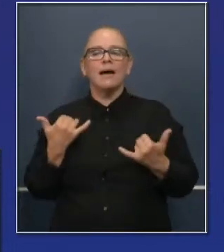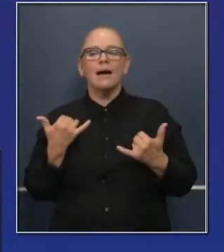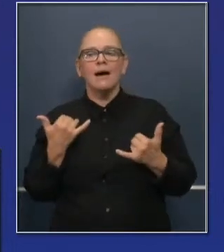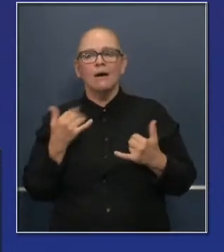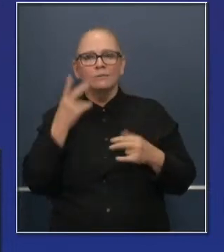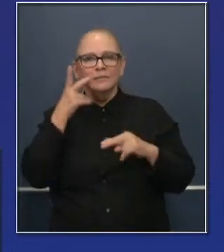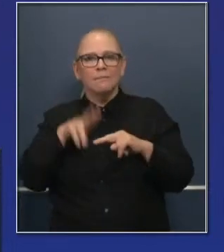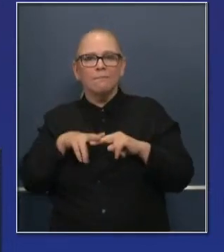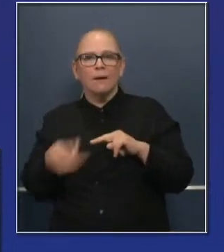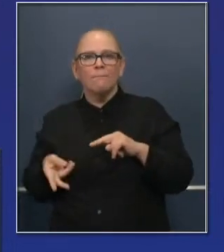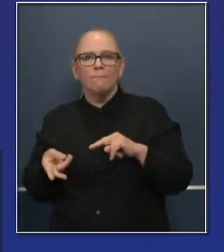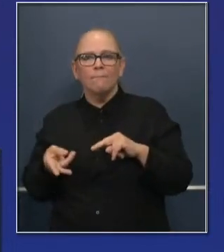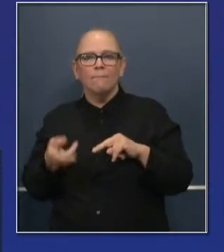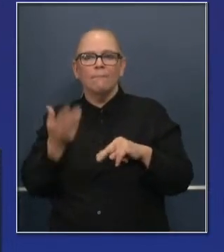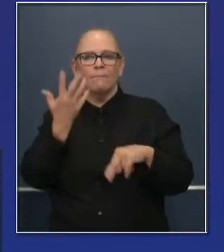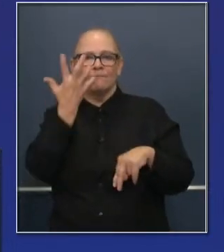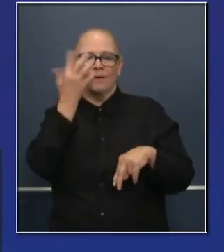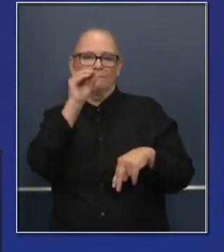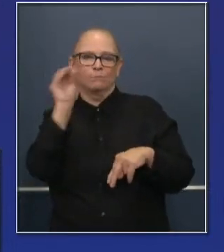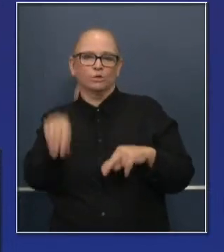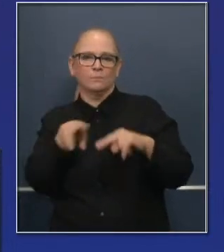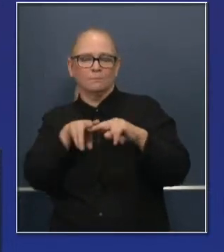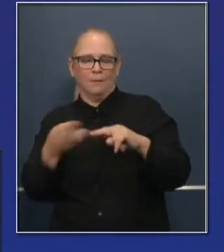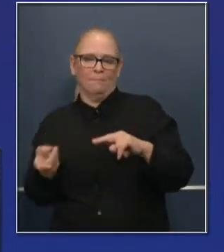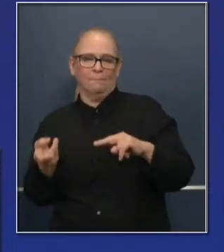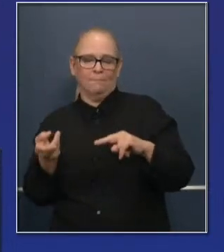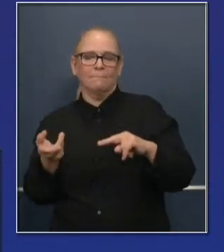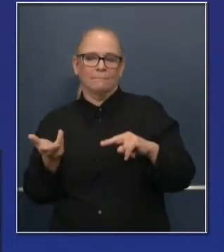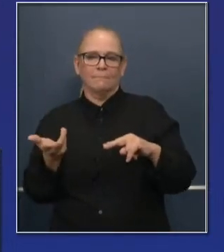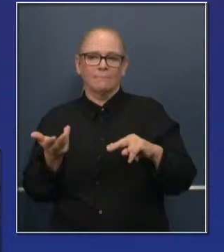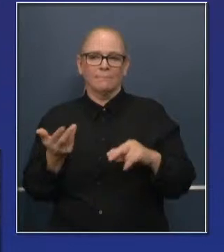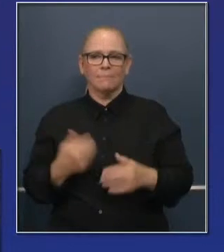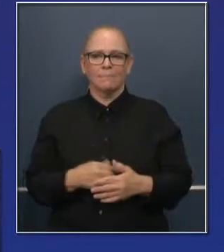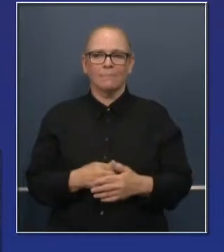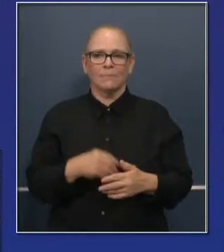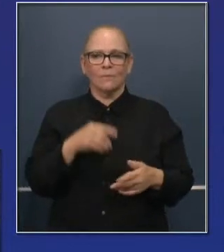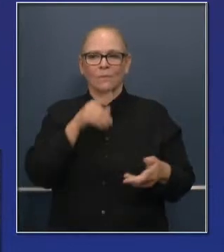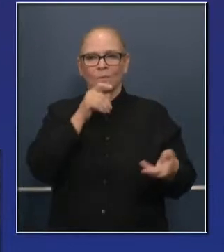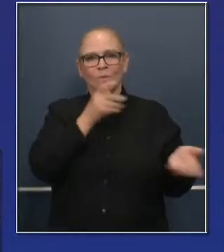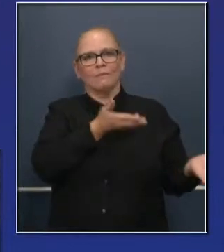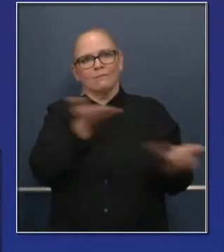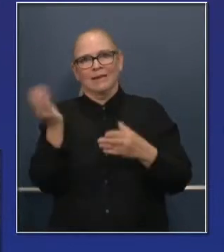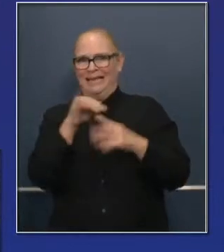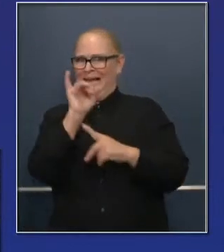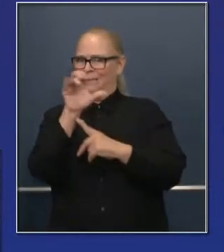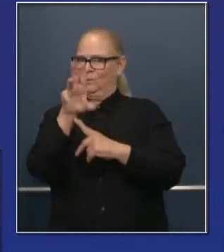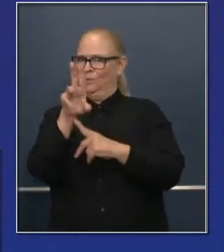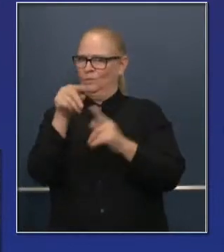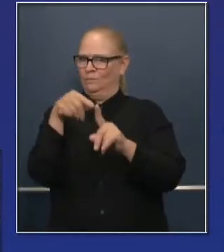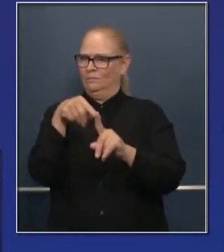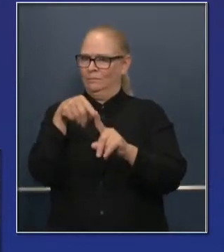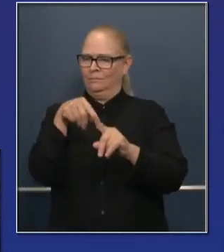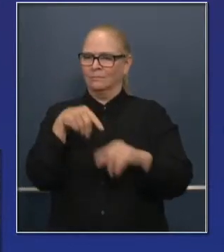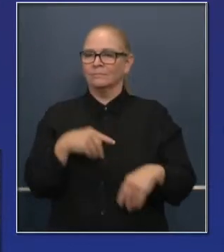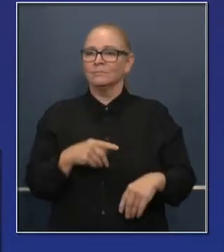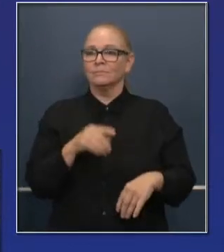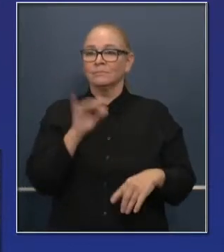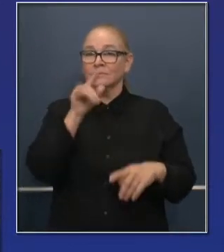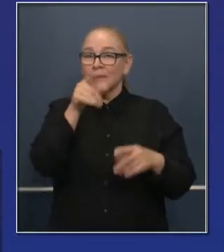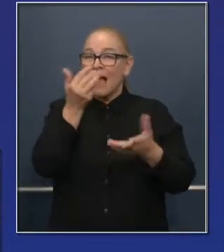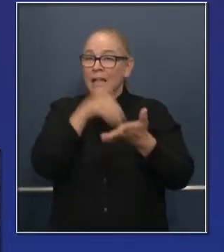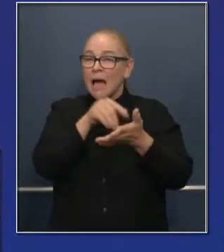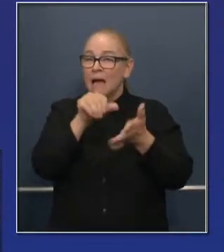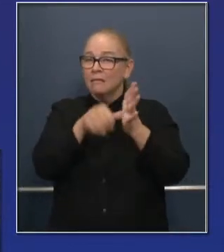slide, 5% decrease in ICU admissions. So again, these are statewide numbers. It does not reflect the